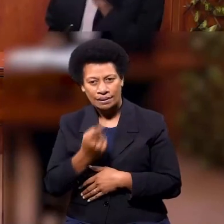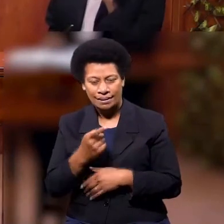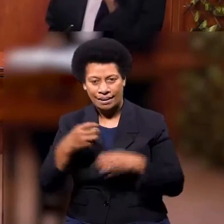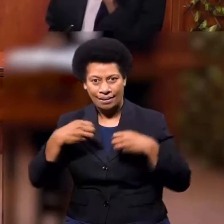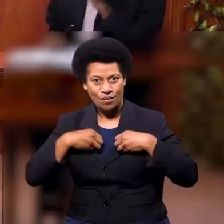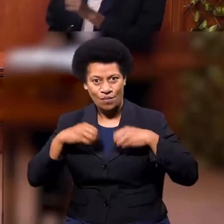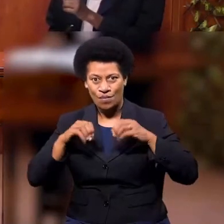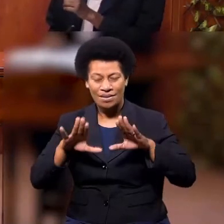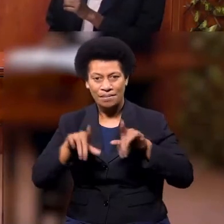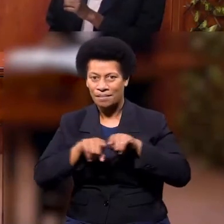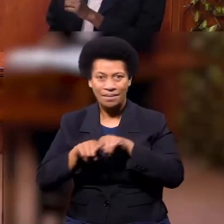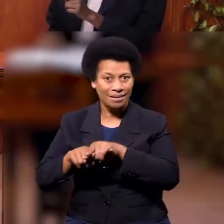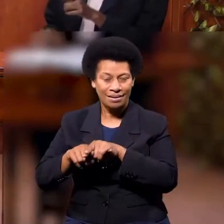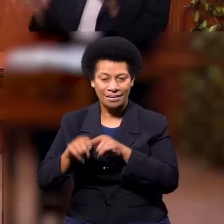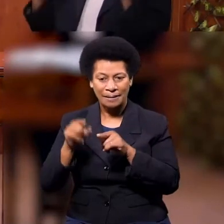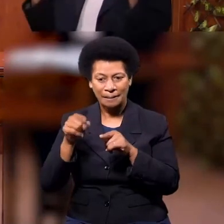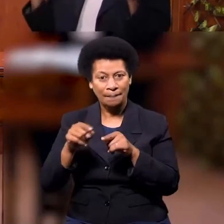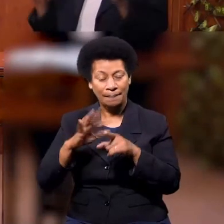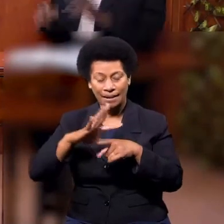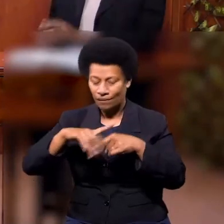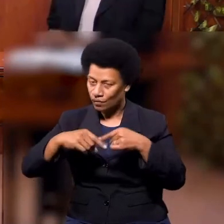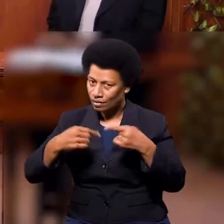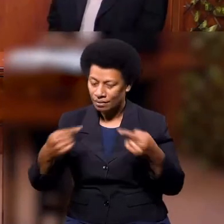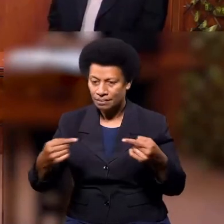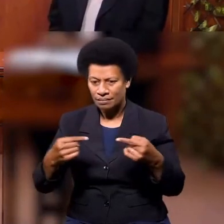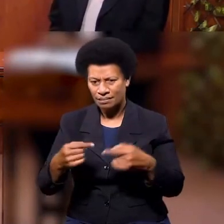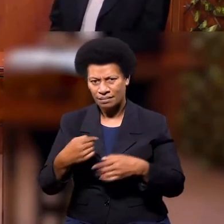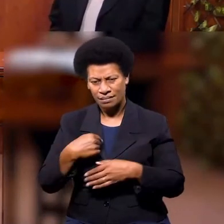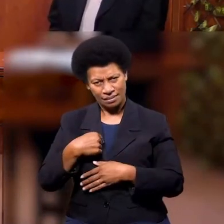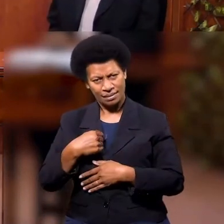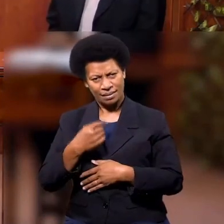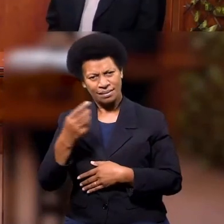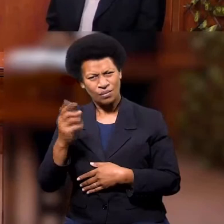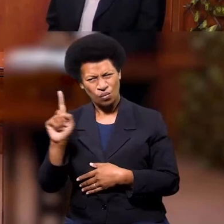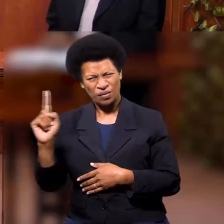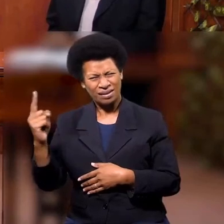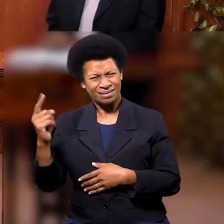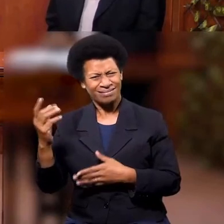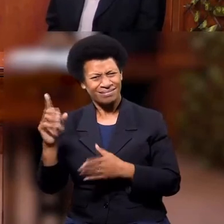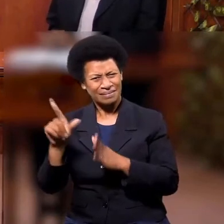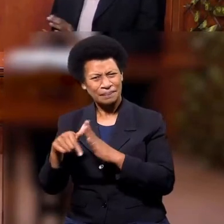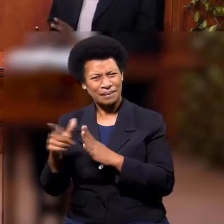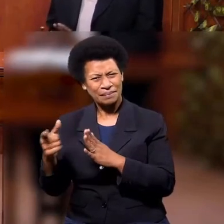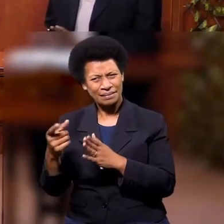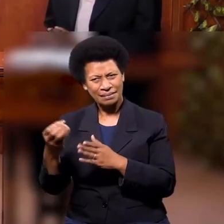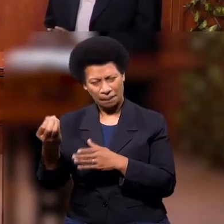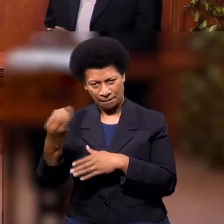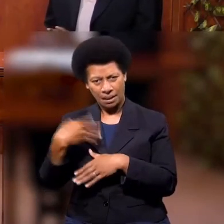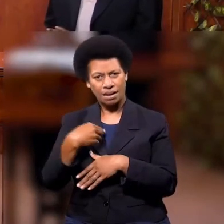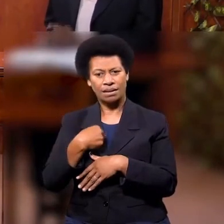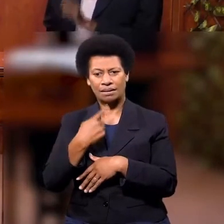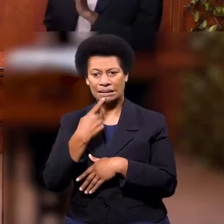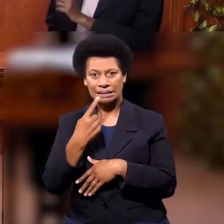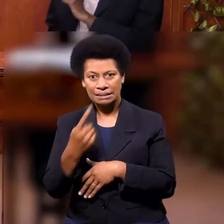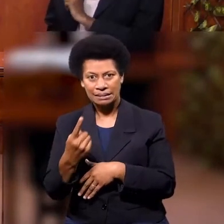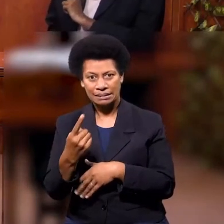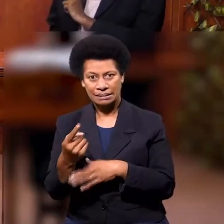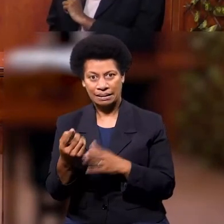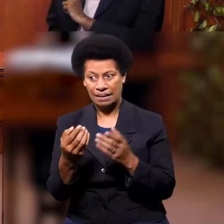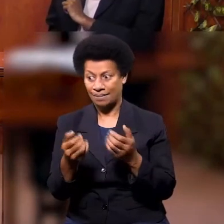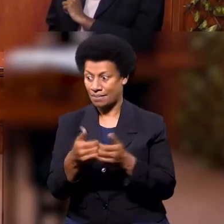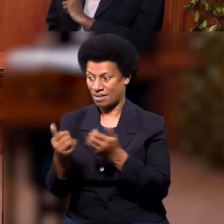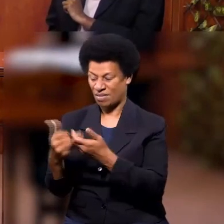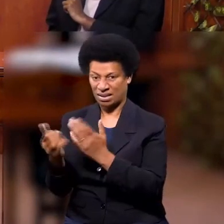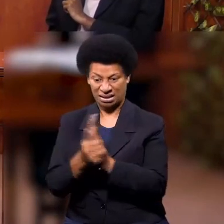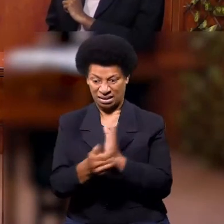said completely. Yeah? You know, they turn off everything. I once had someone tell me that multitasking everything except when it